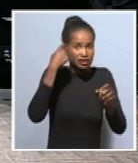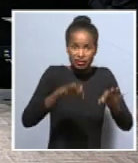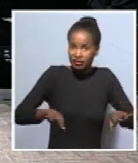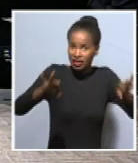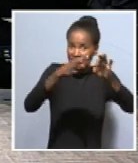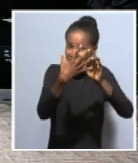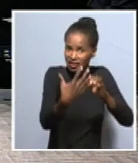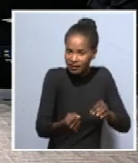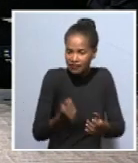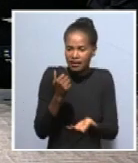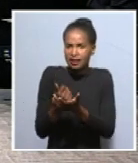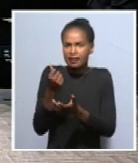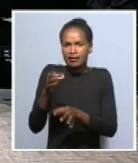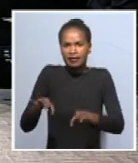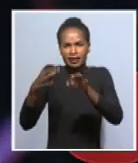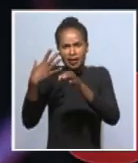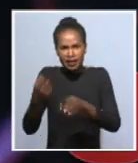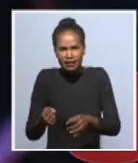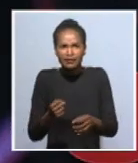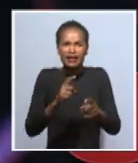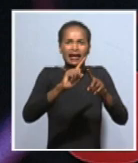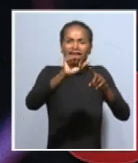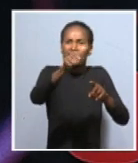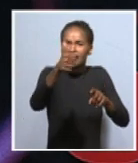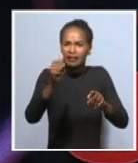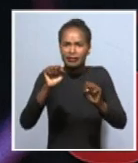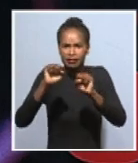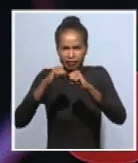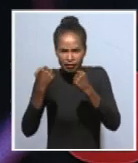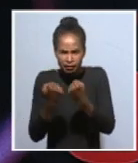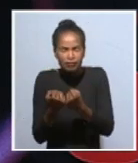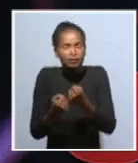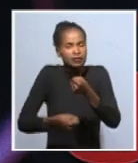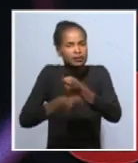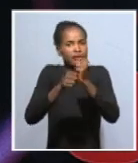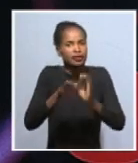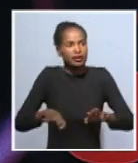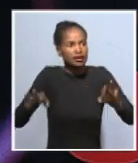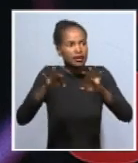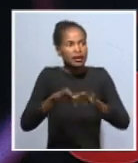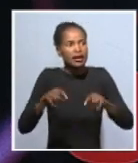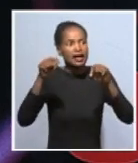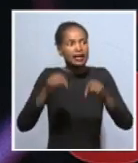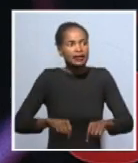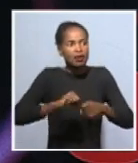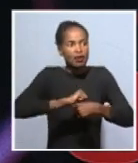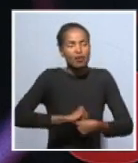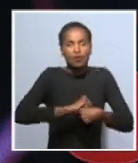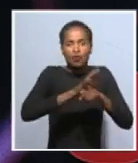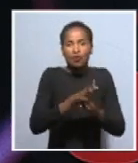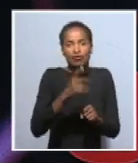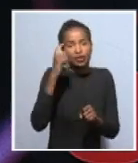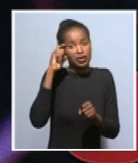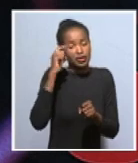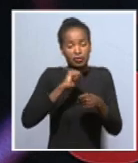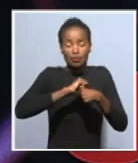agriculture, and I think it is important that we do not see this issue of today of COVID in isolation. So I think